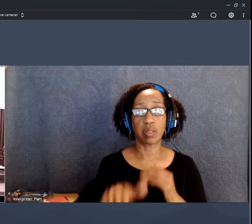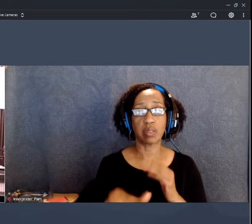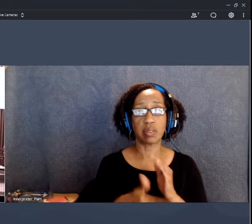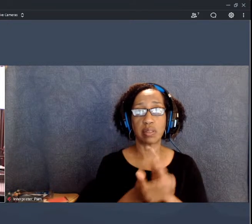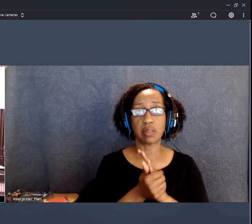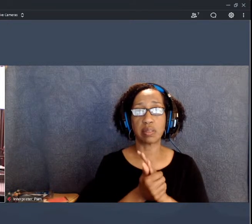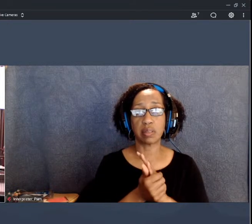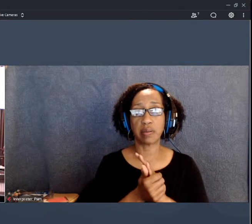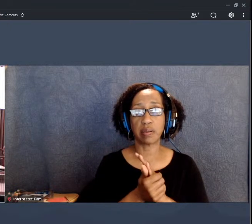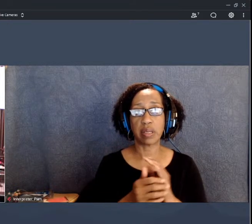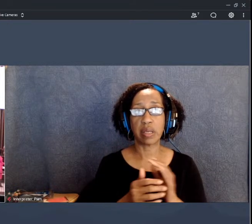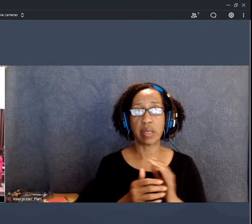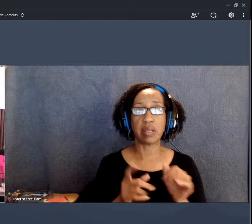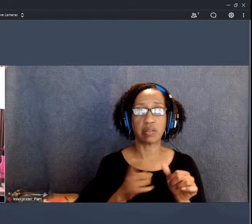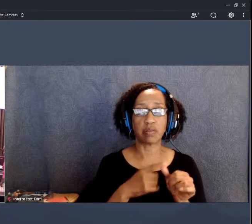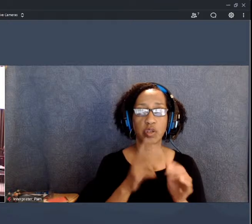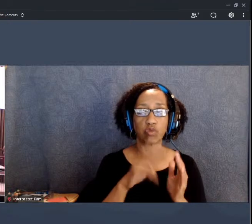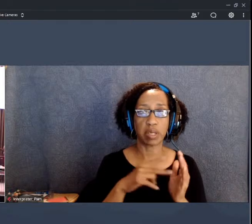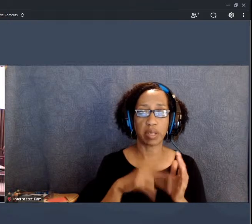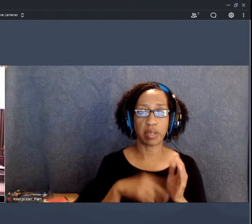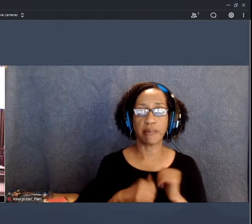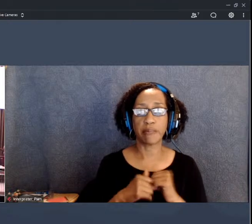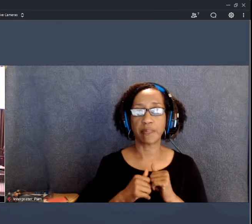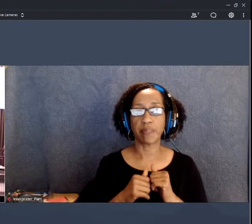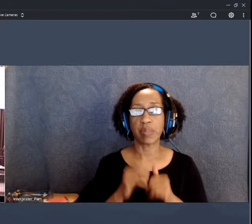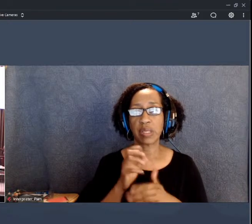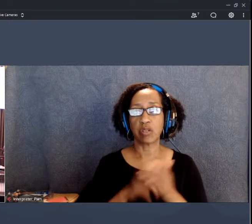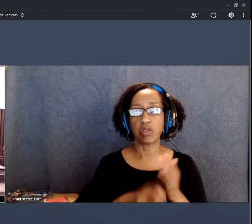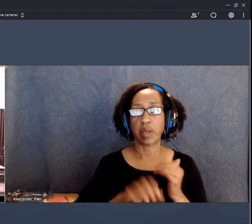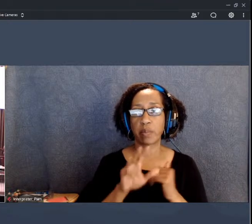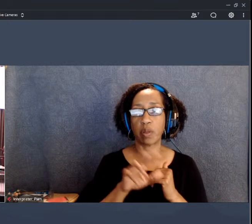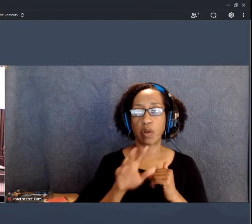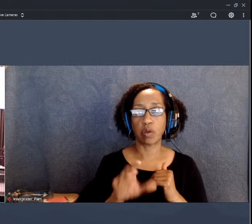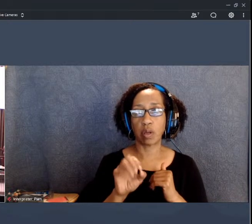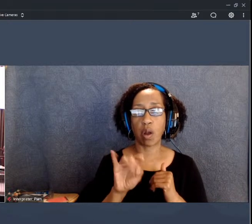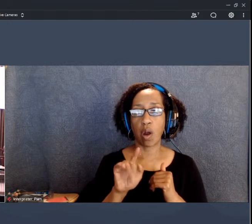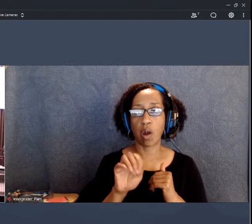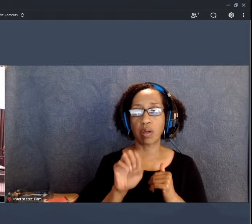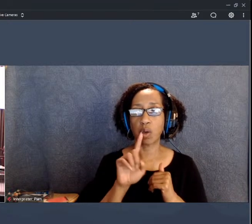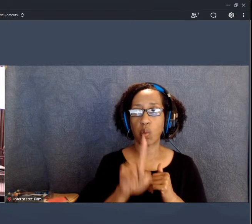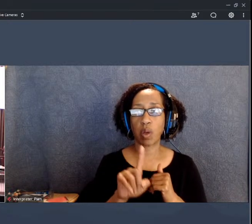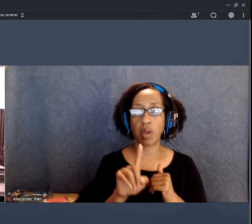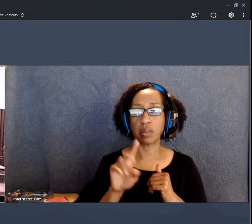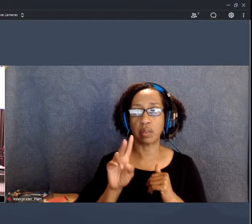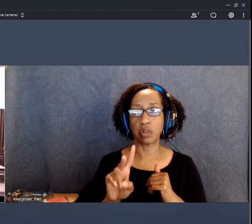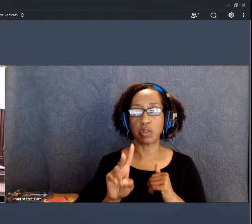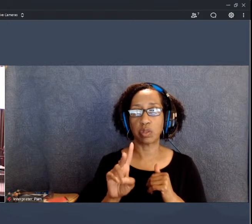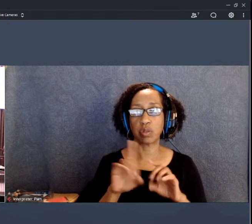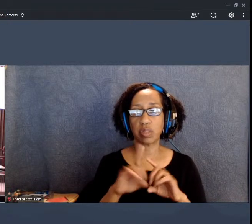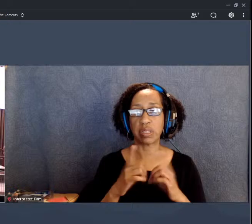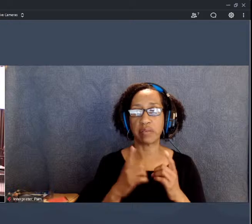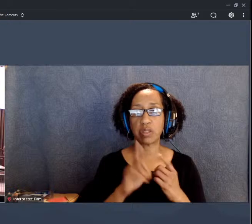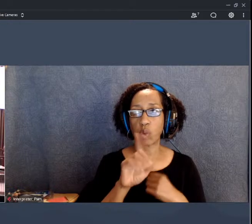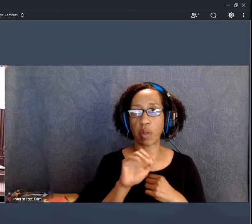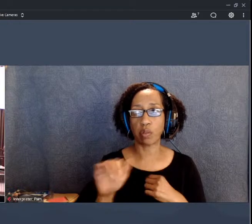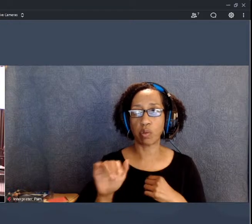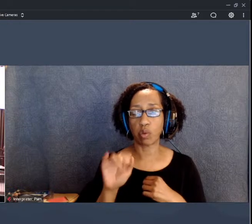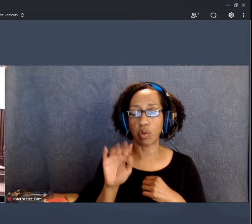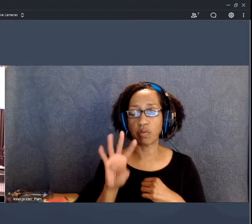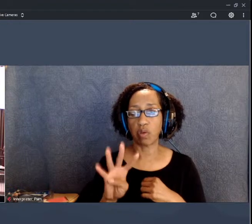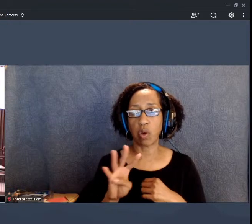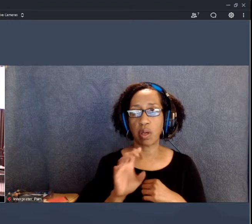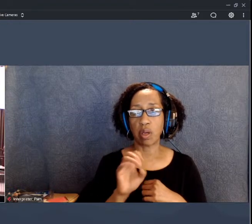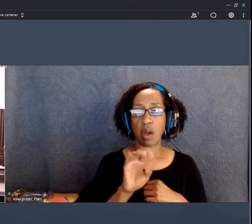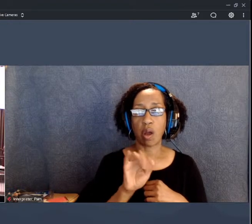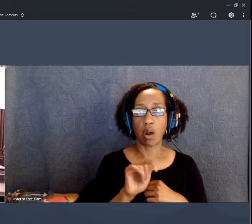first reading, an ordinance to amend Chapter 33, Article 1, Article 2, Divisions 1 through 4, Article 3,